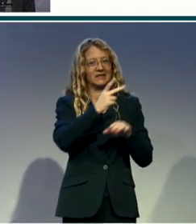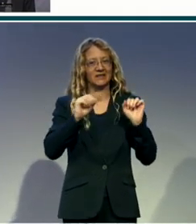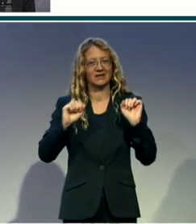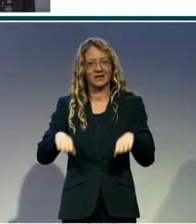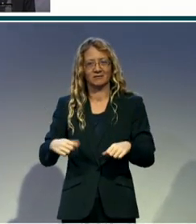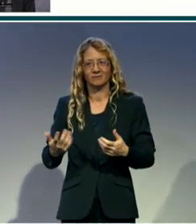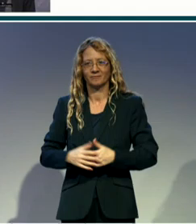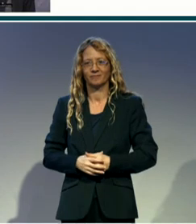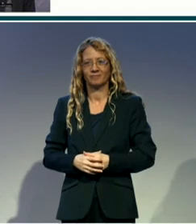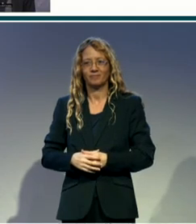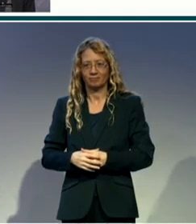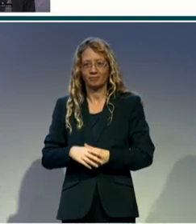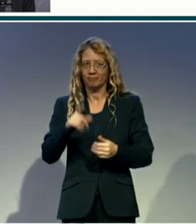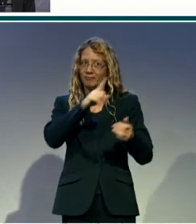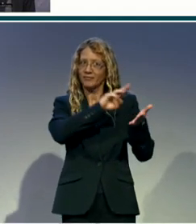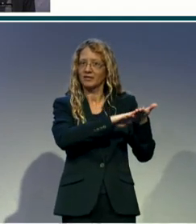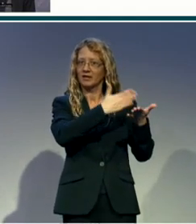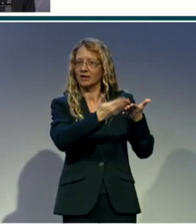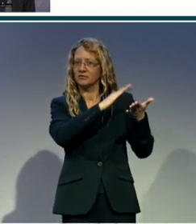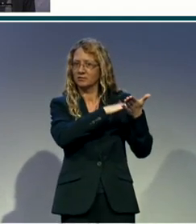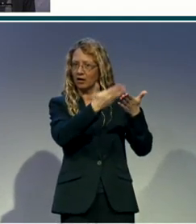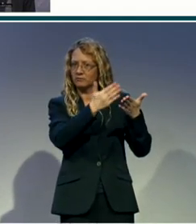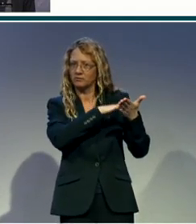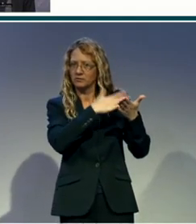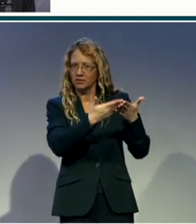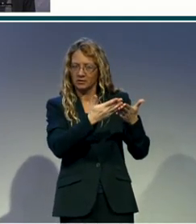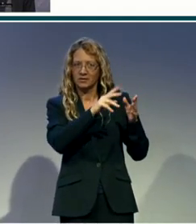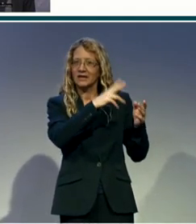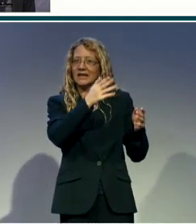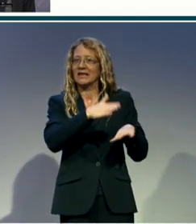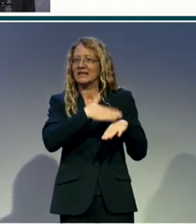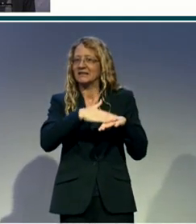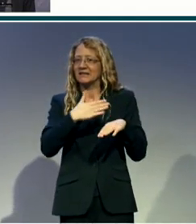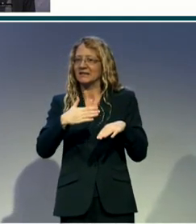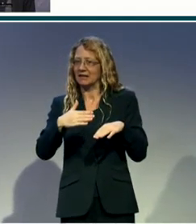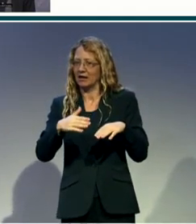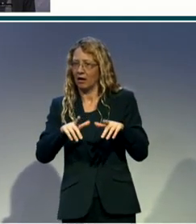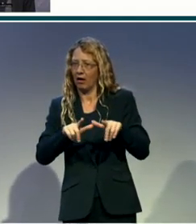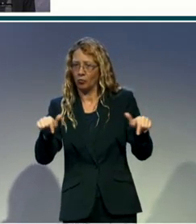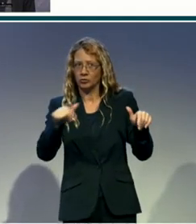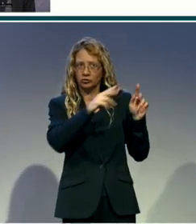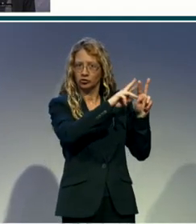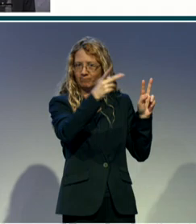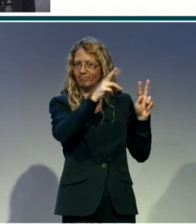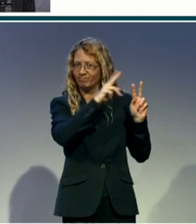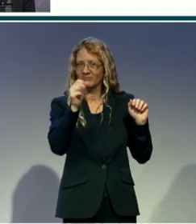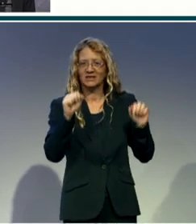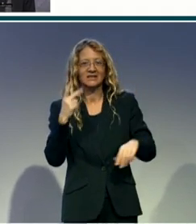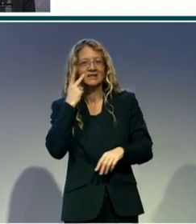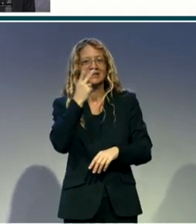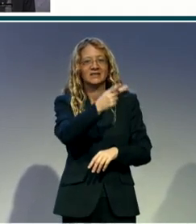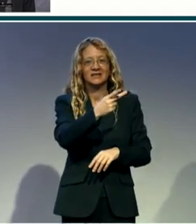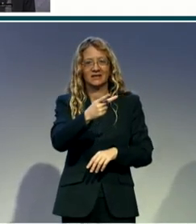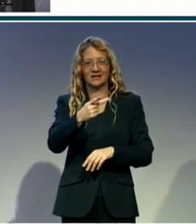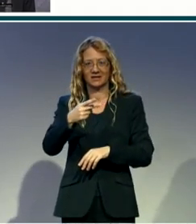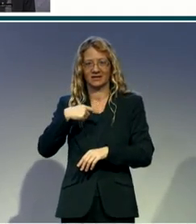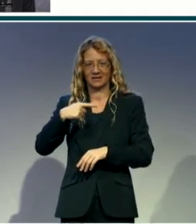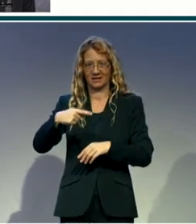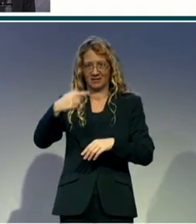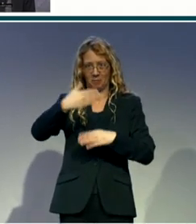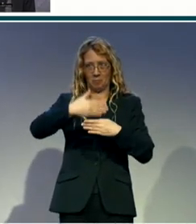easy language videos using the portal. Just before the election, thousands of voters used the portal's search tool to